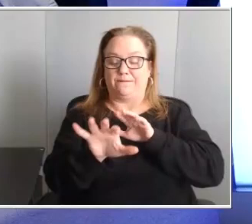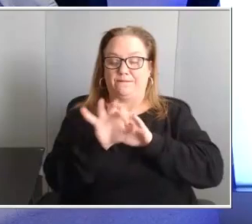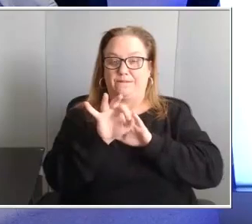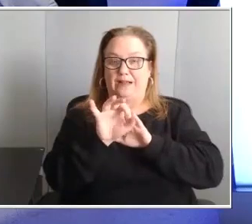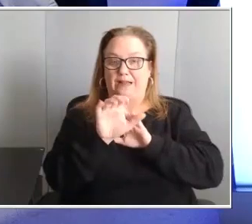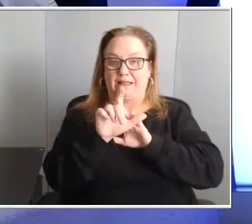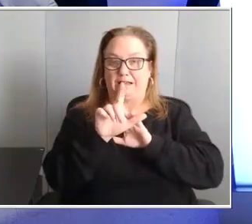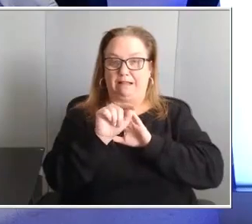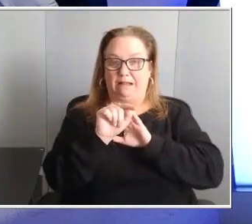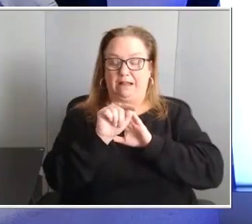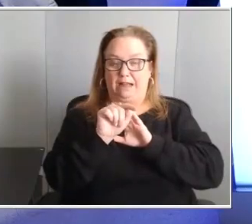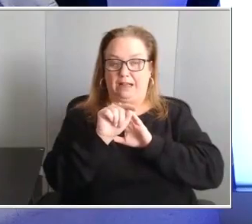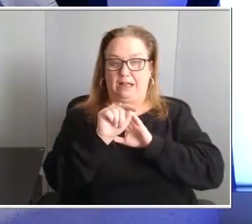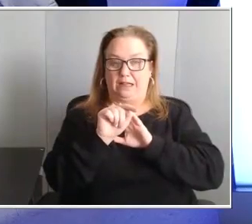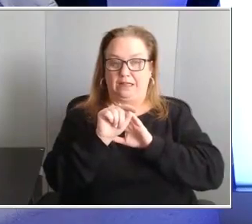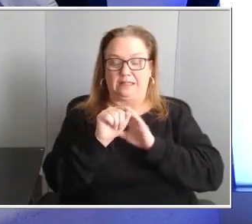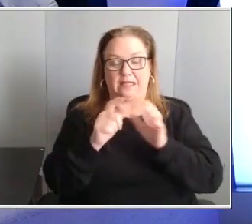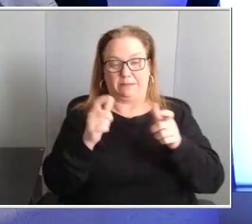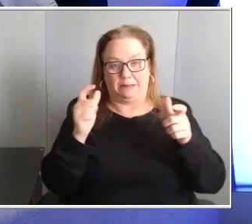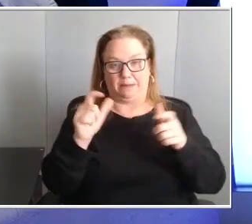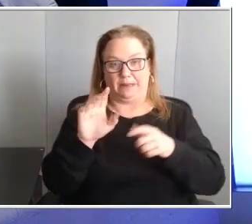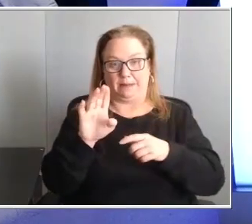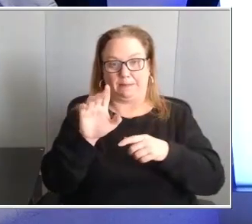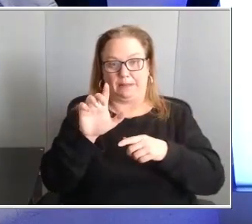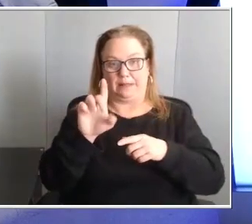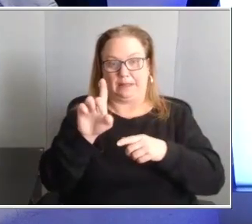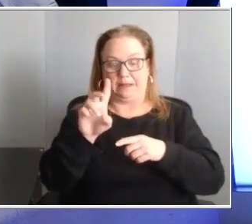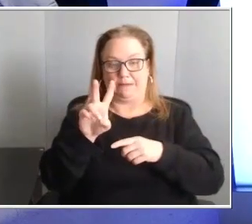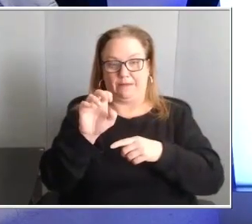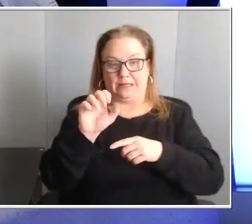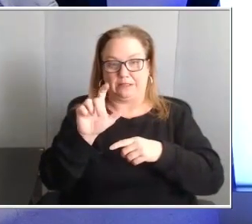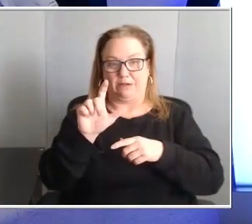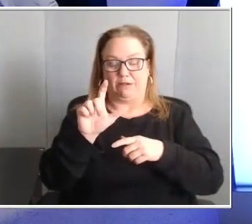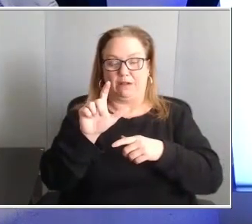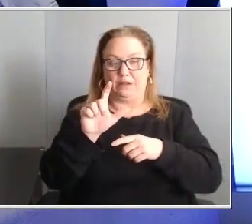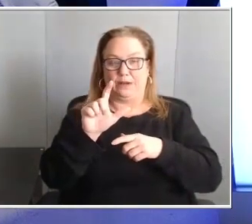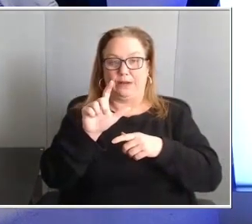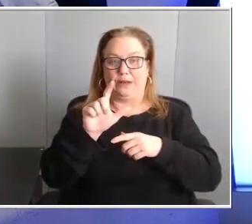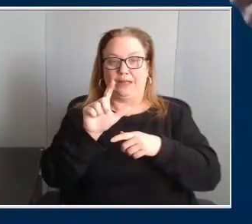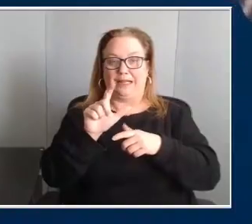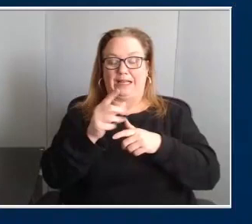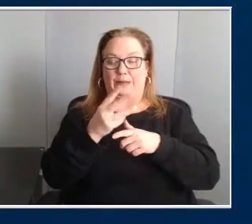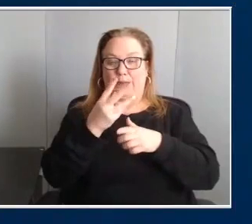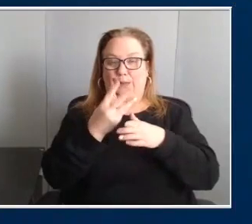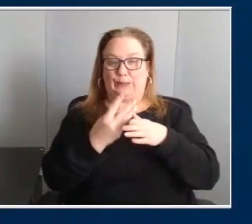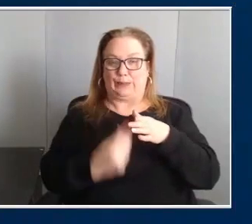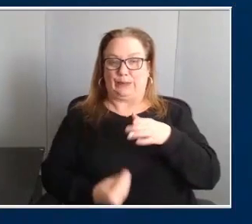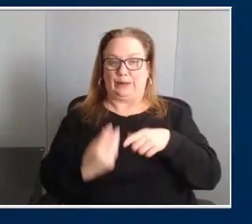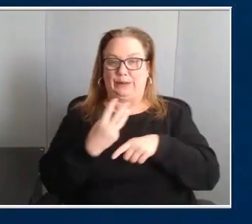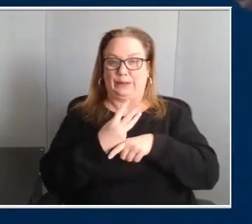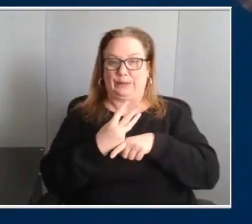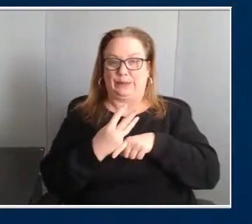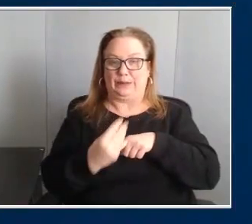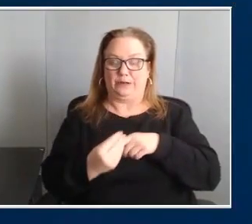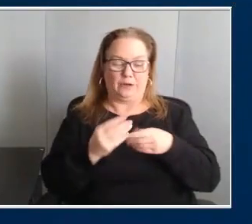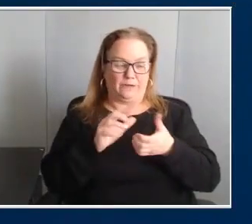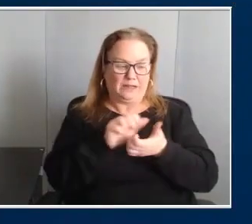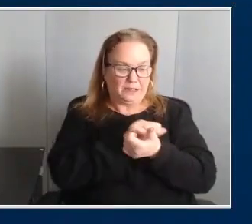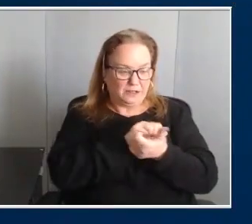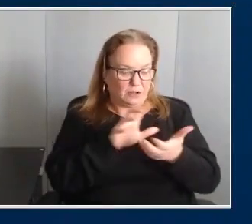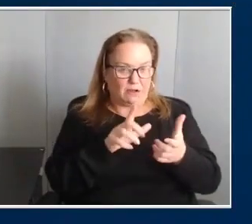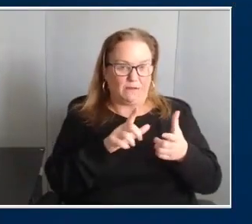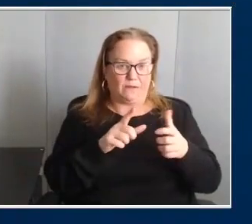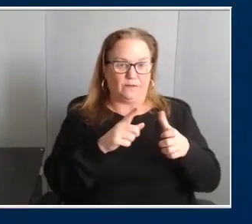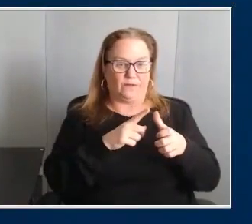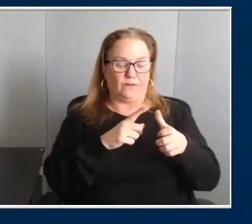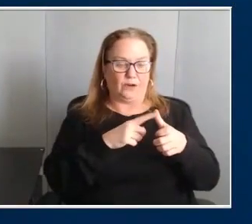fairly decent-sized blood vessel because Yeah. it's got such an area it's affecting, and then you can suck it out. Do you have to dissolve it first? And how does that really